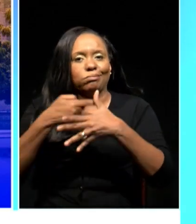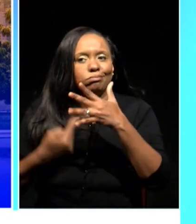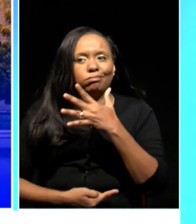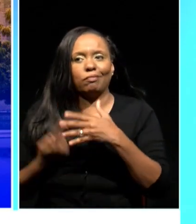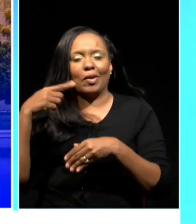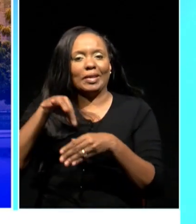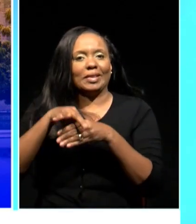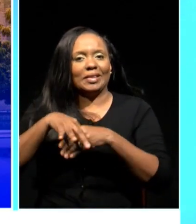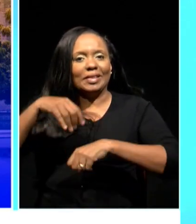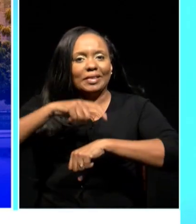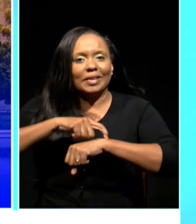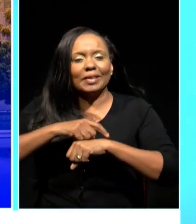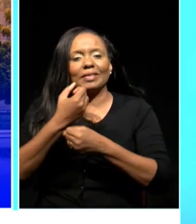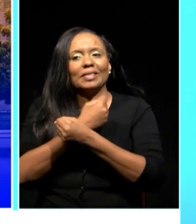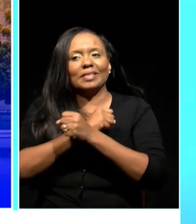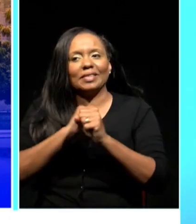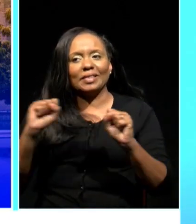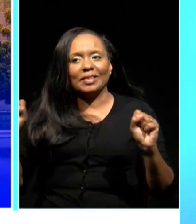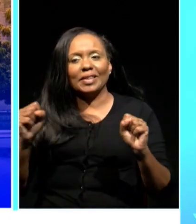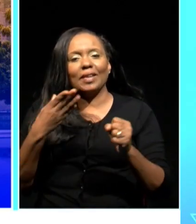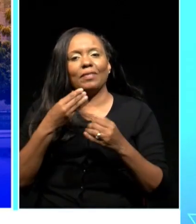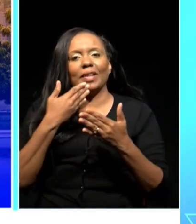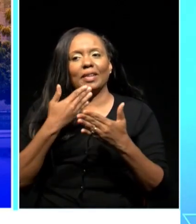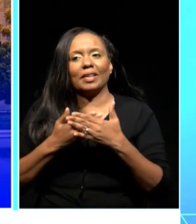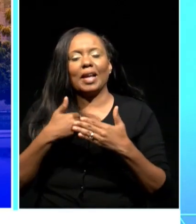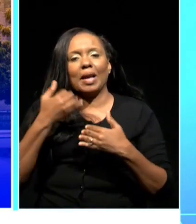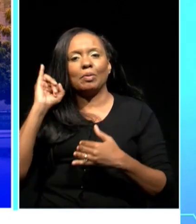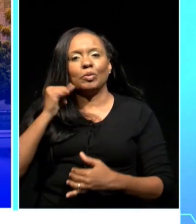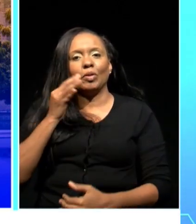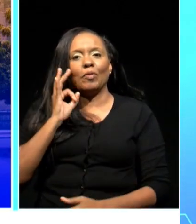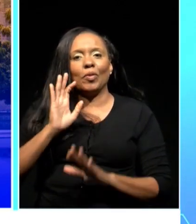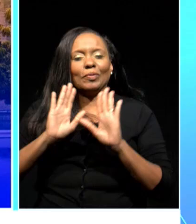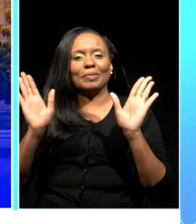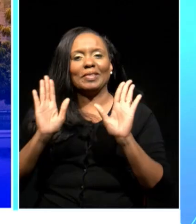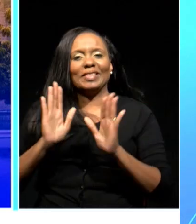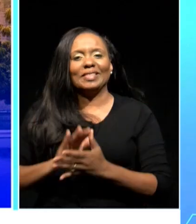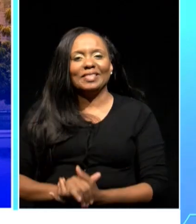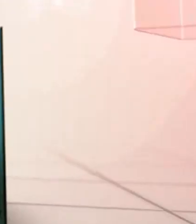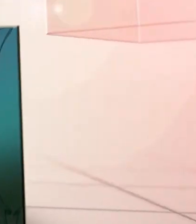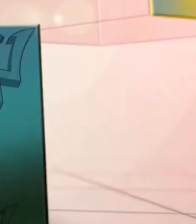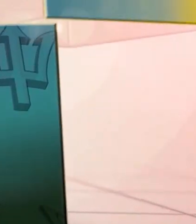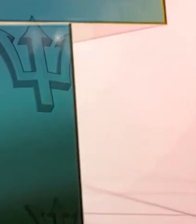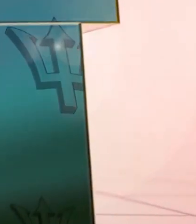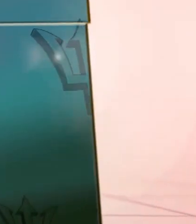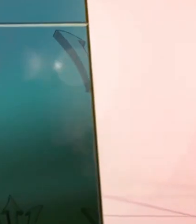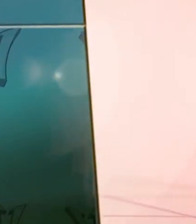period. We hope you stay safe and stay well. I'm Joel Ford. Bye-bye.